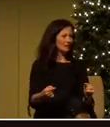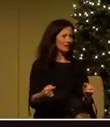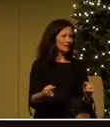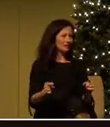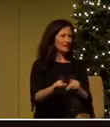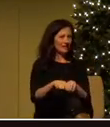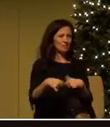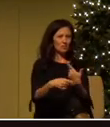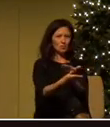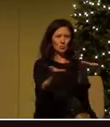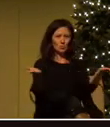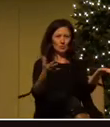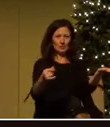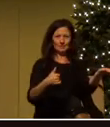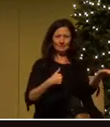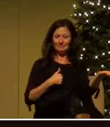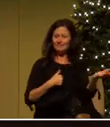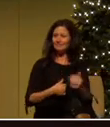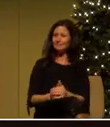God